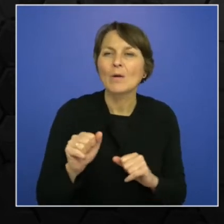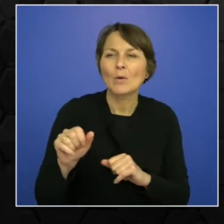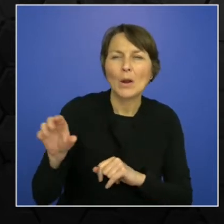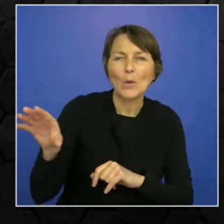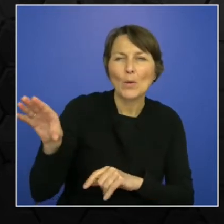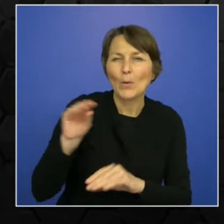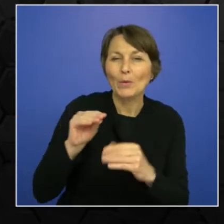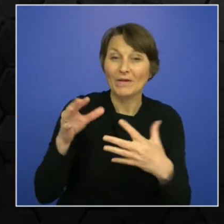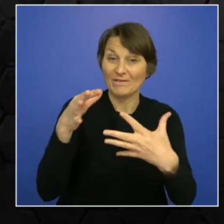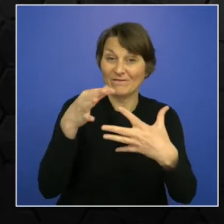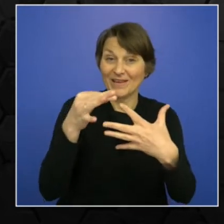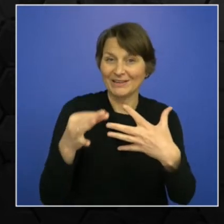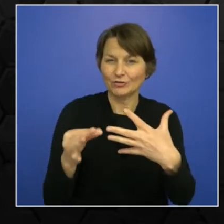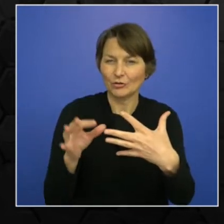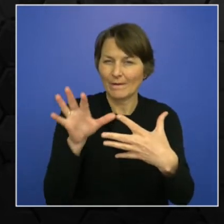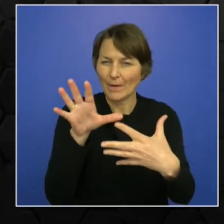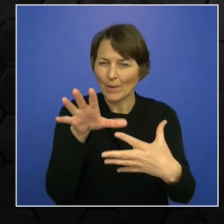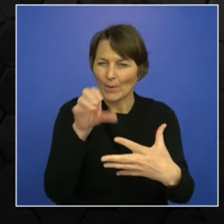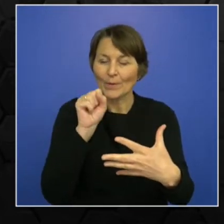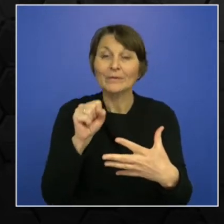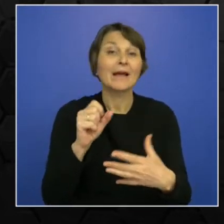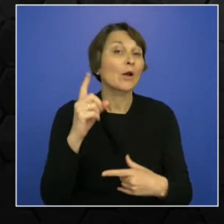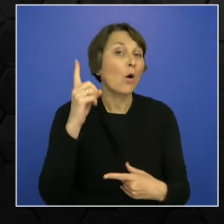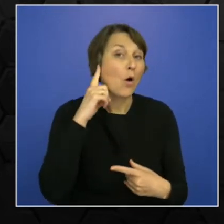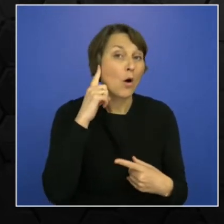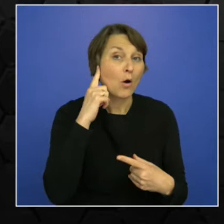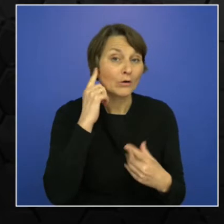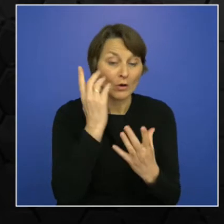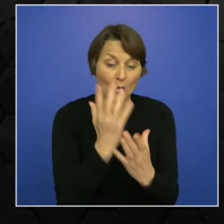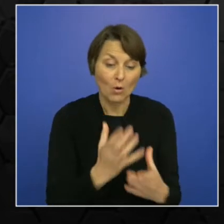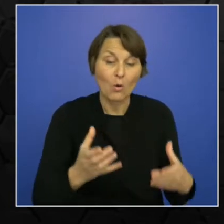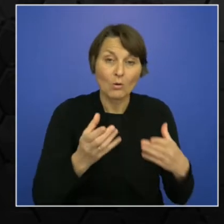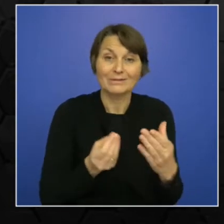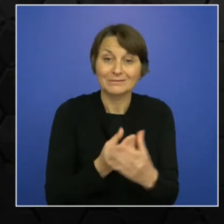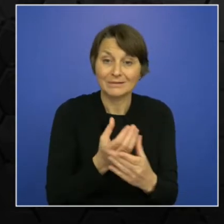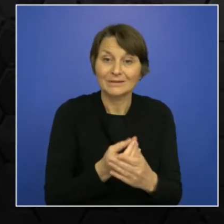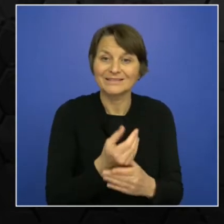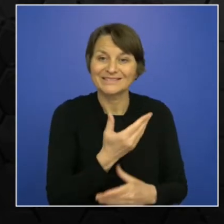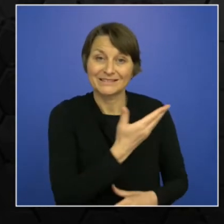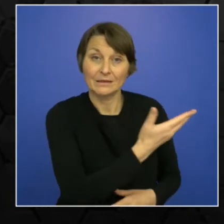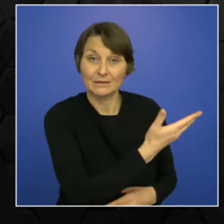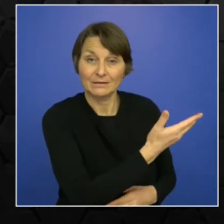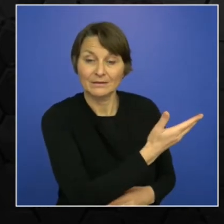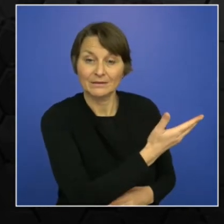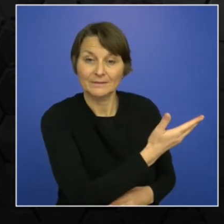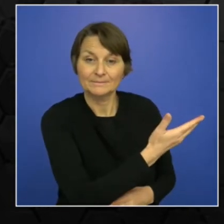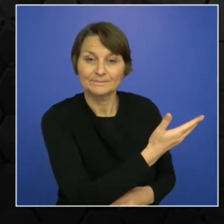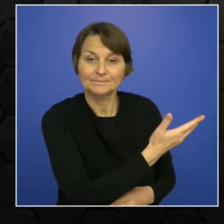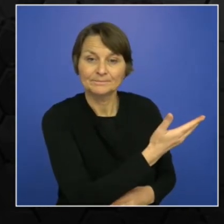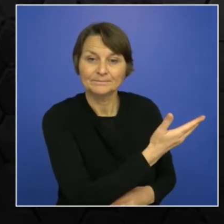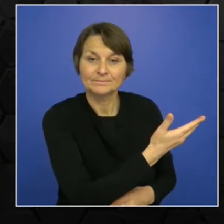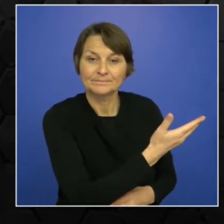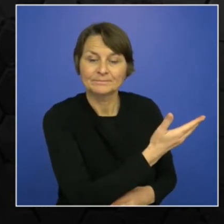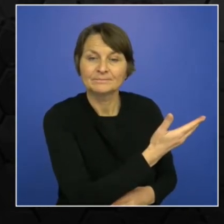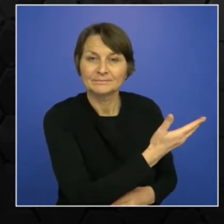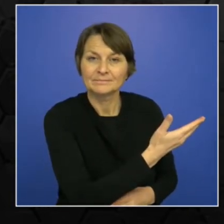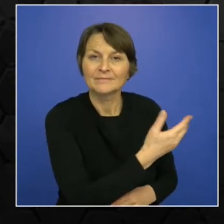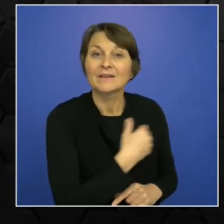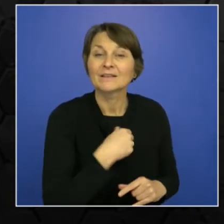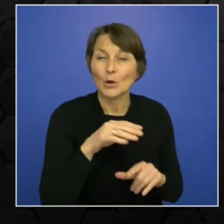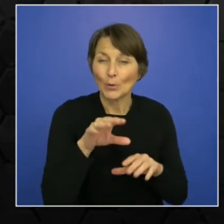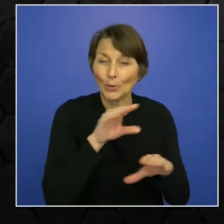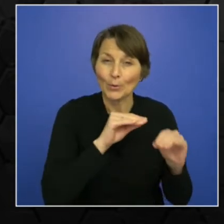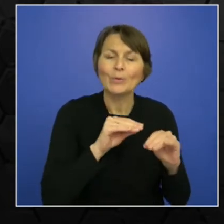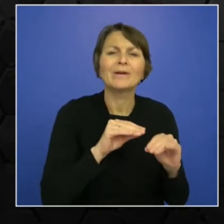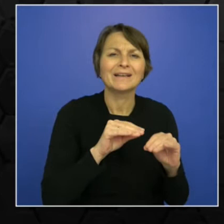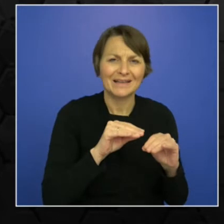audio data. So we do something called as MFCC computation, because of which we are able to get the amplitudes of